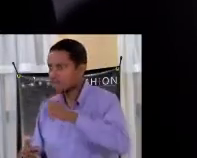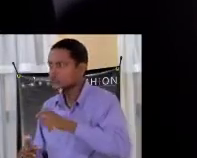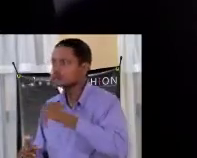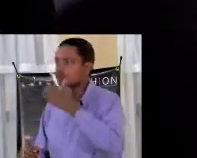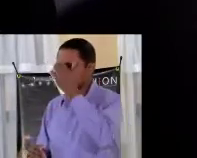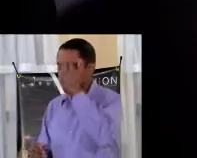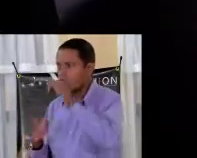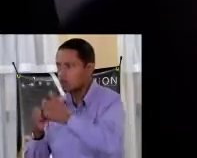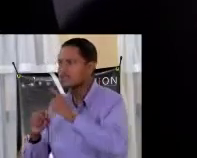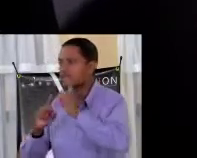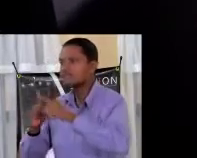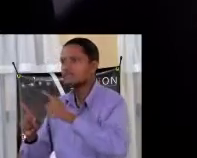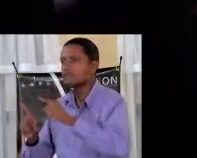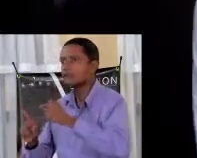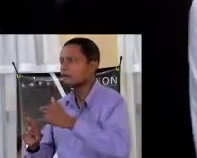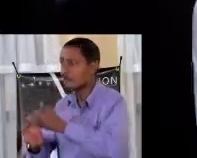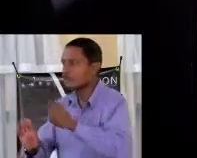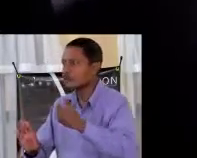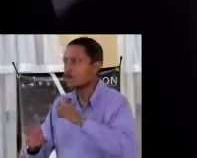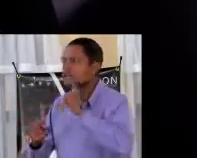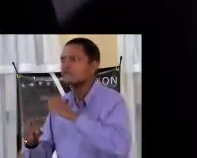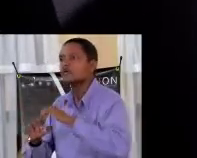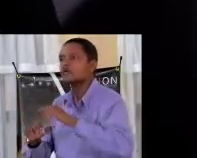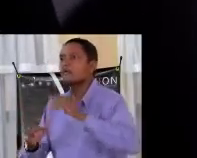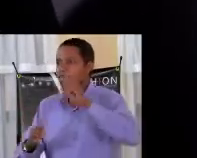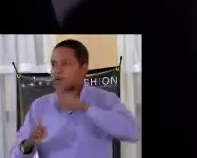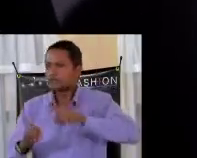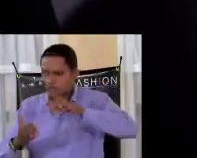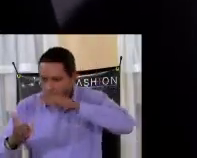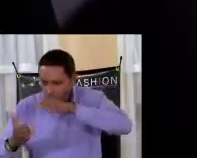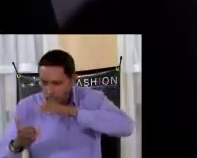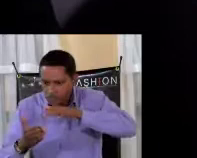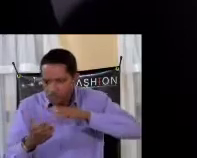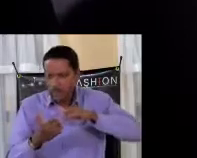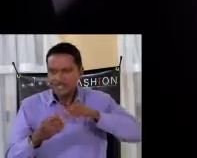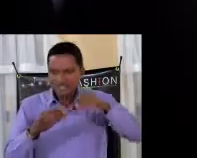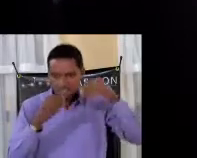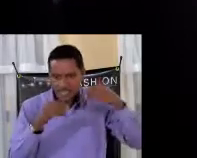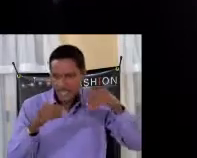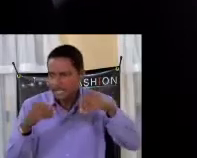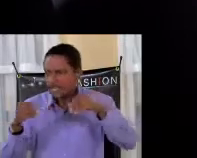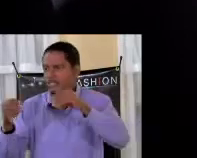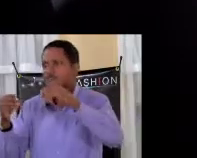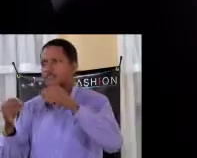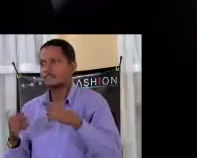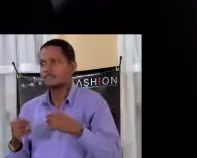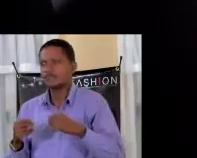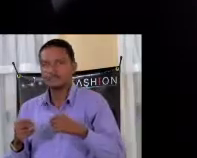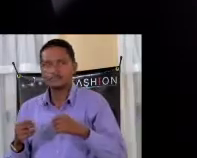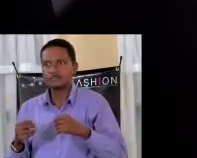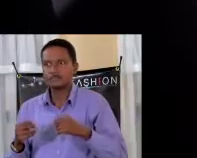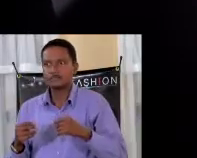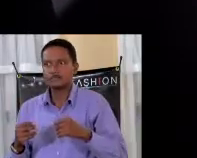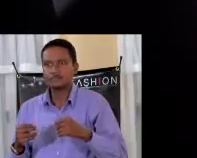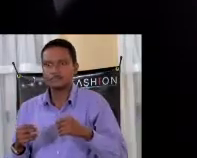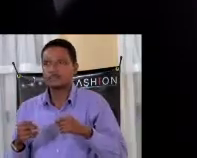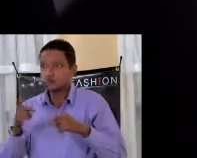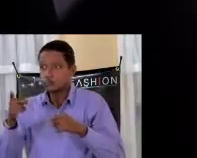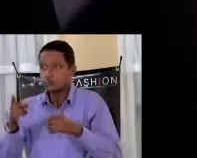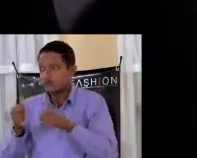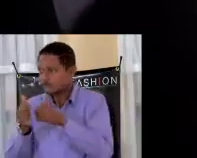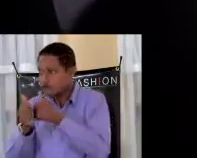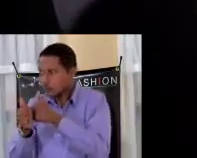You have no research done in terms of your sales, no research done in terms of, you know, if you're following the